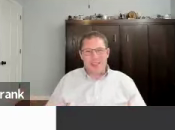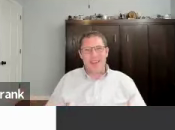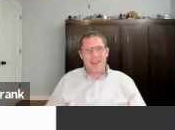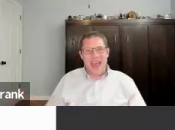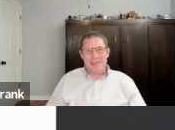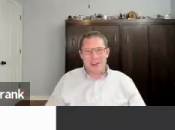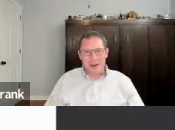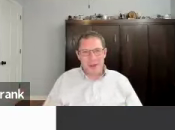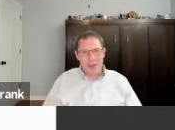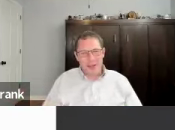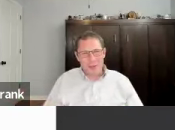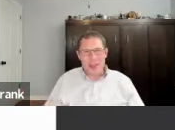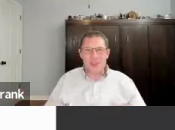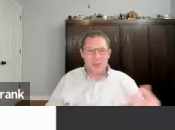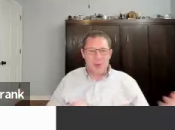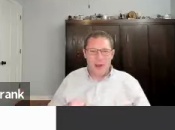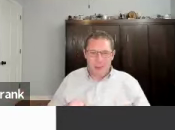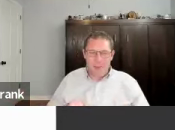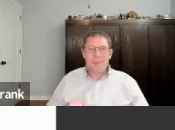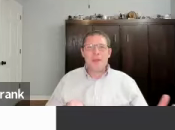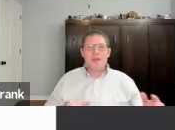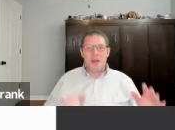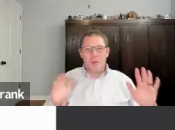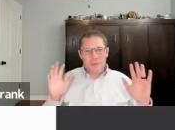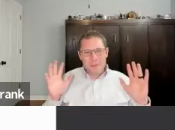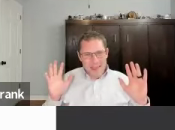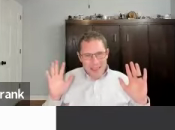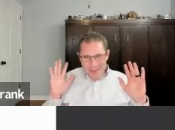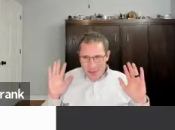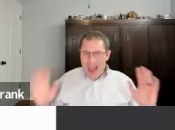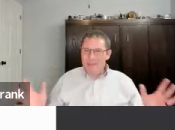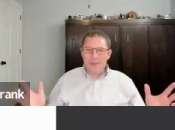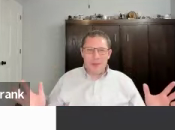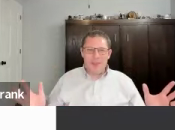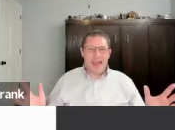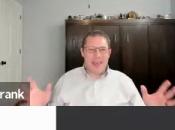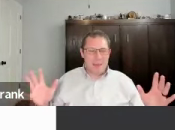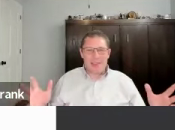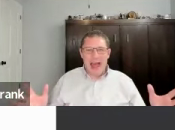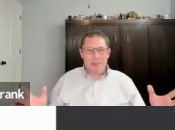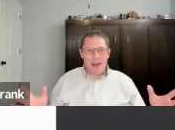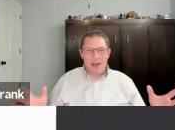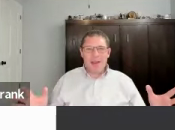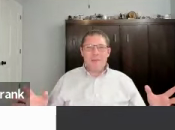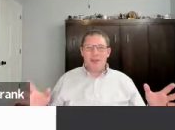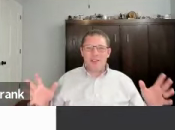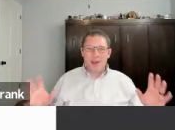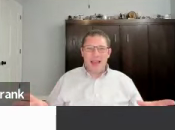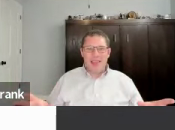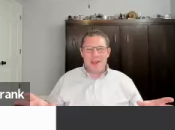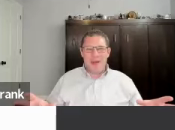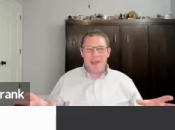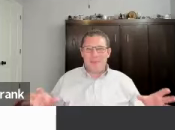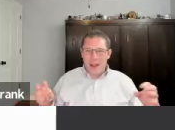not always an adversarial relationship with pharma. So for time purpose, I think I'm going to stop there. But